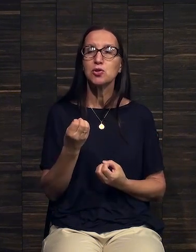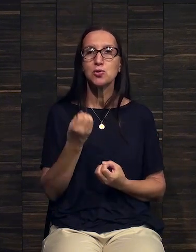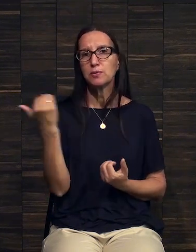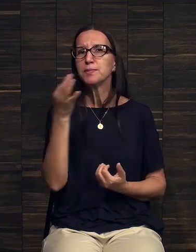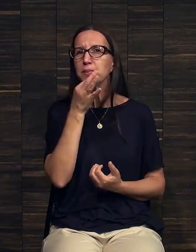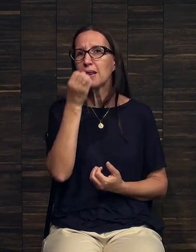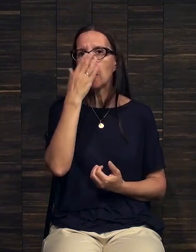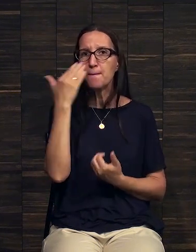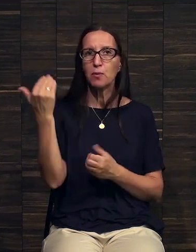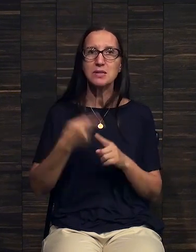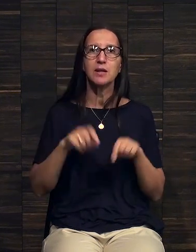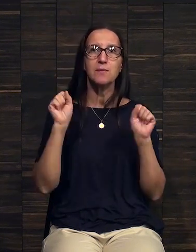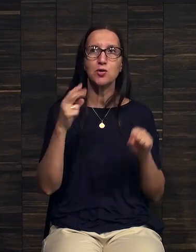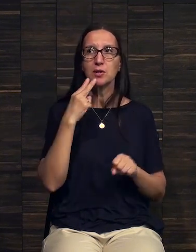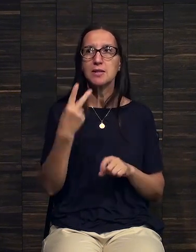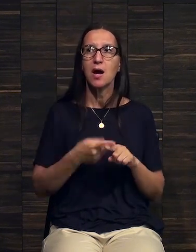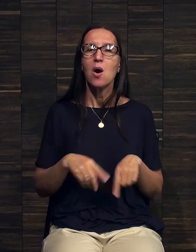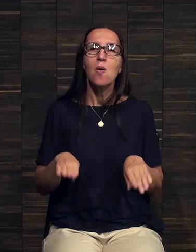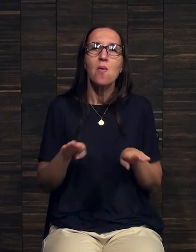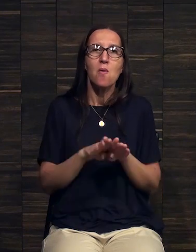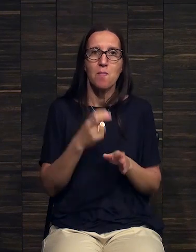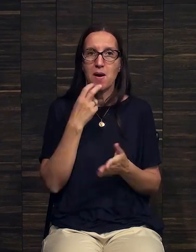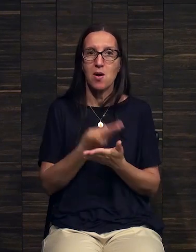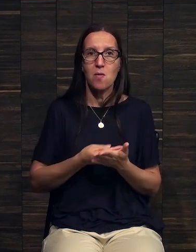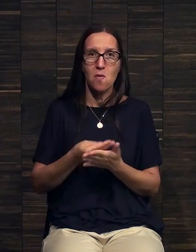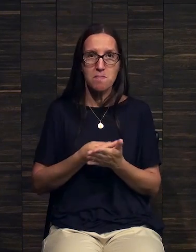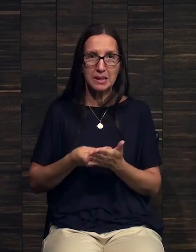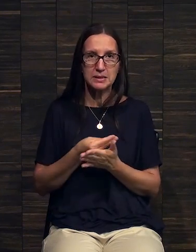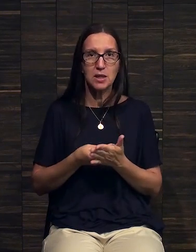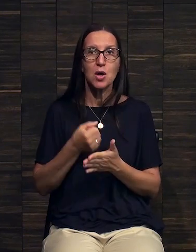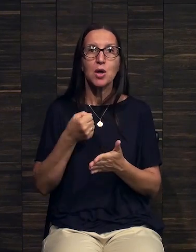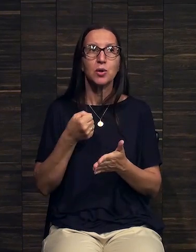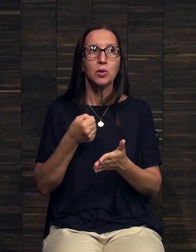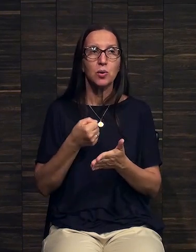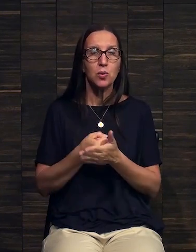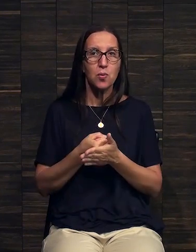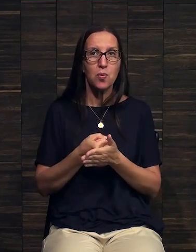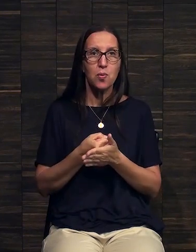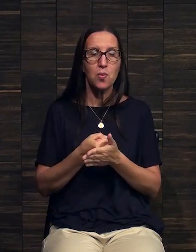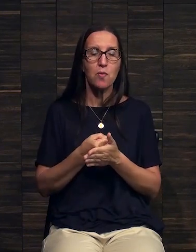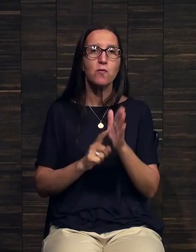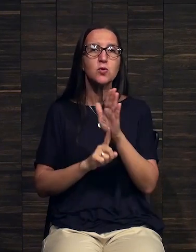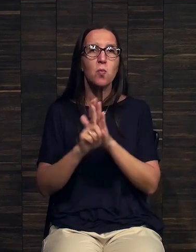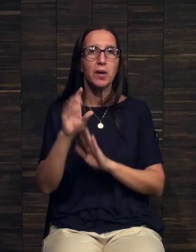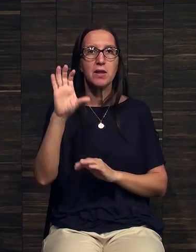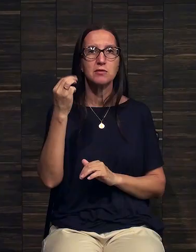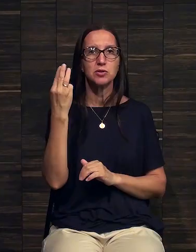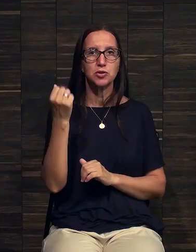And they are not Japanese. Both of these comic books, they were published